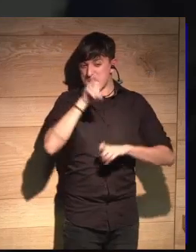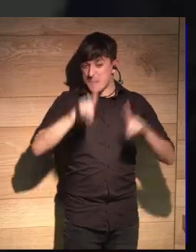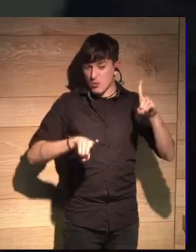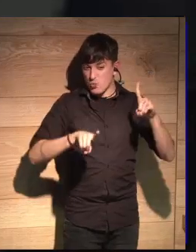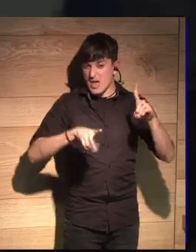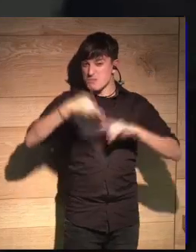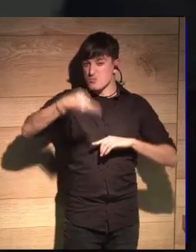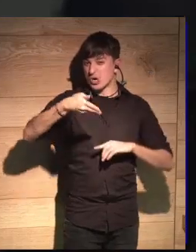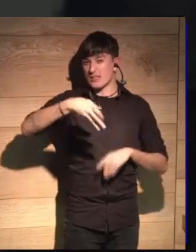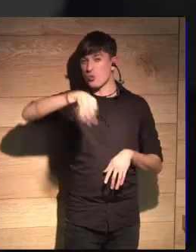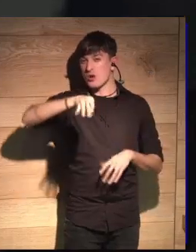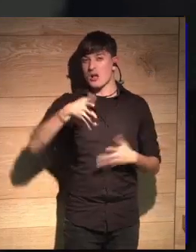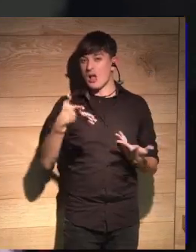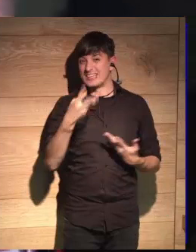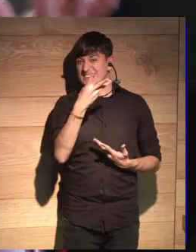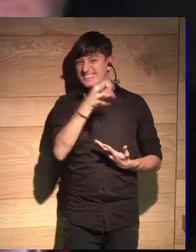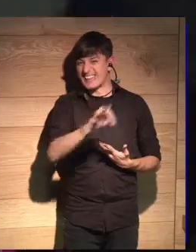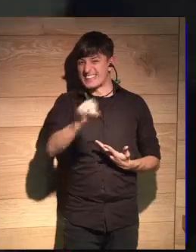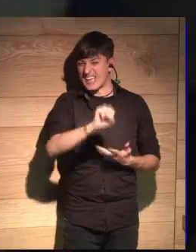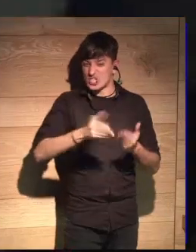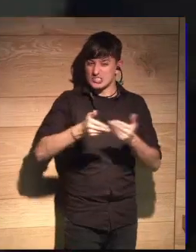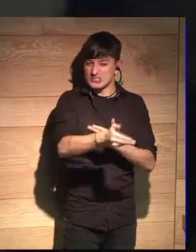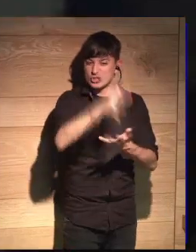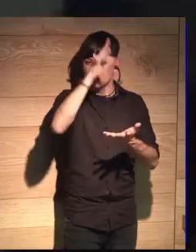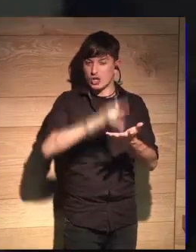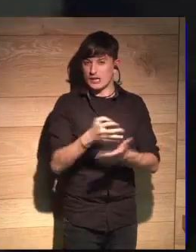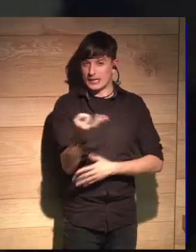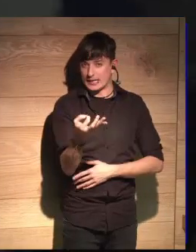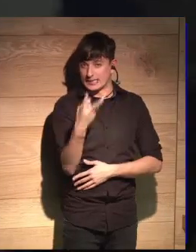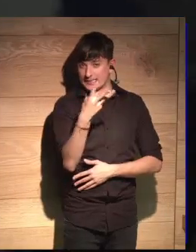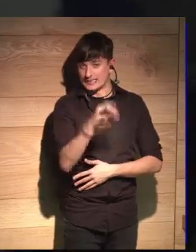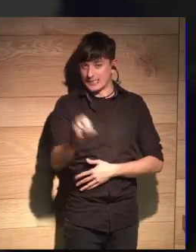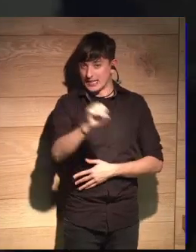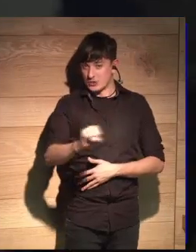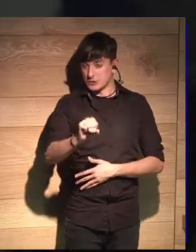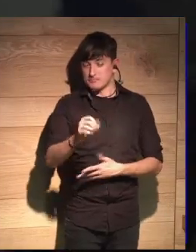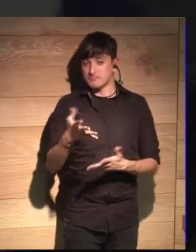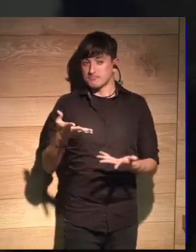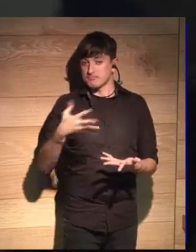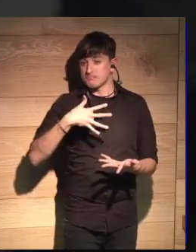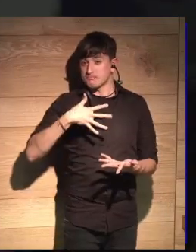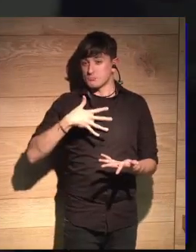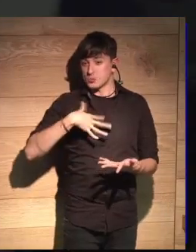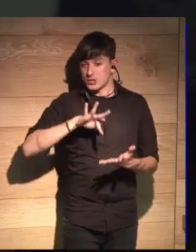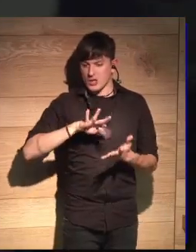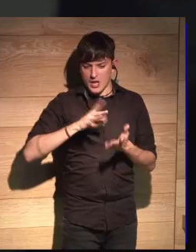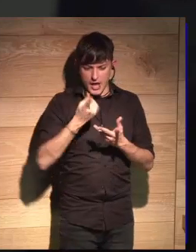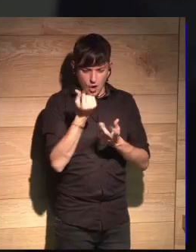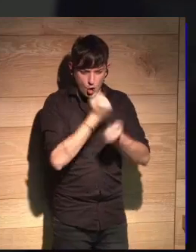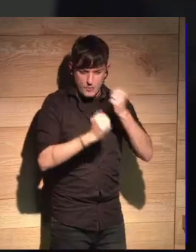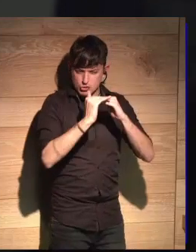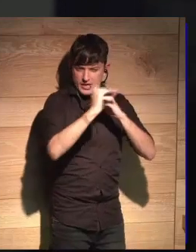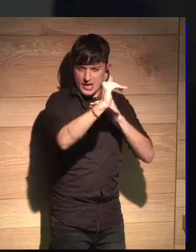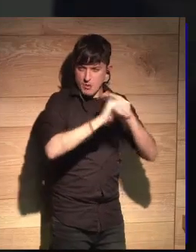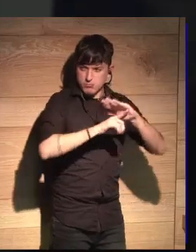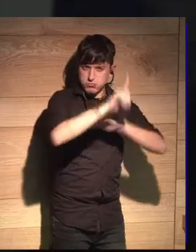happen in the next 30 years. In the next 30 years, either we develop a sustainable economy, or if